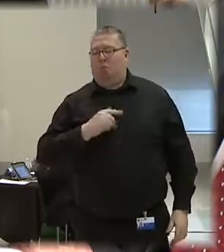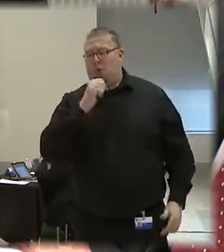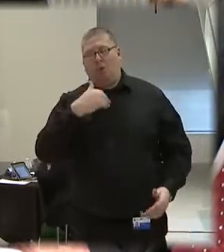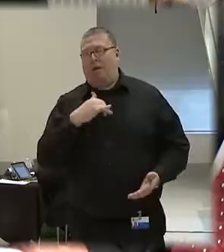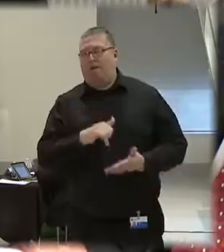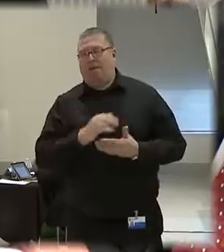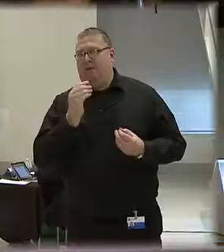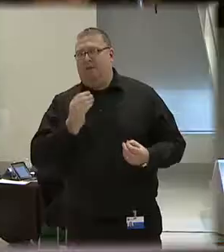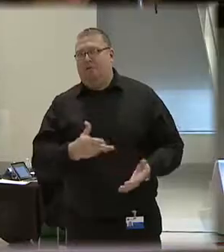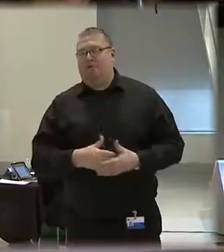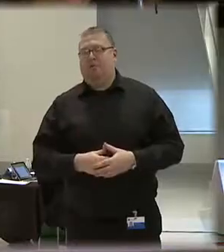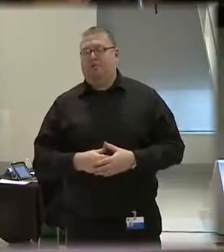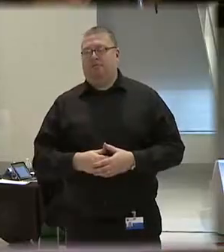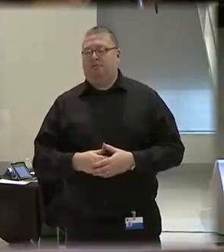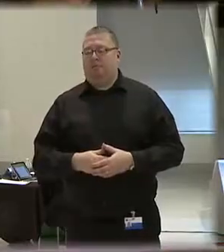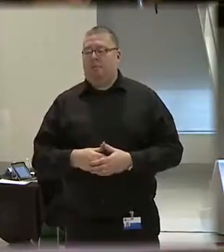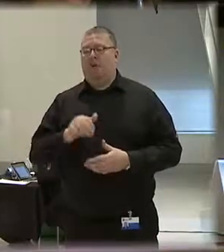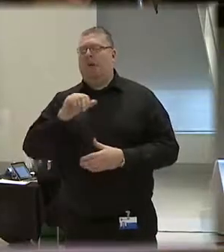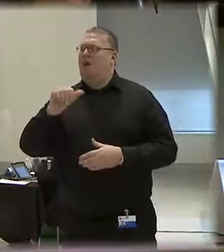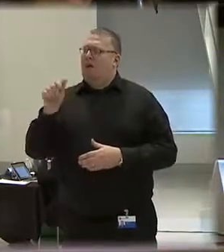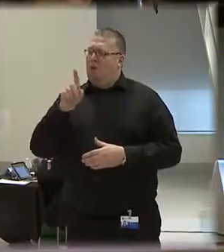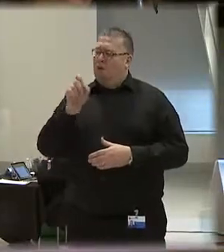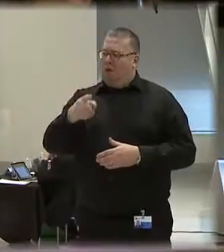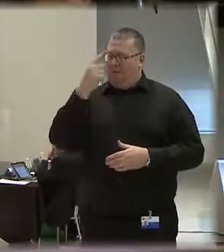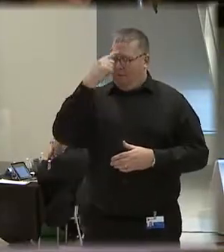So another question for you, Mr. Alpert.